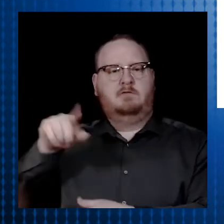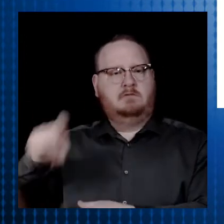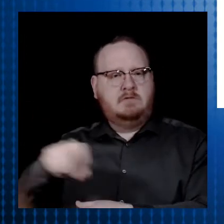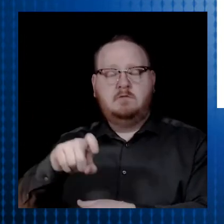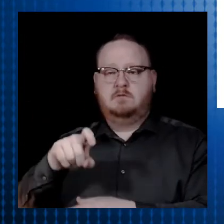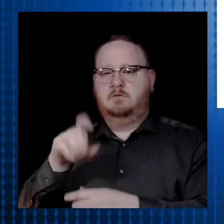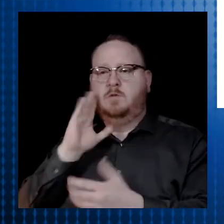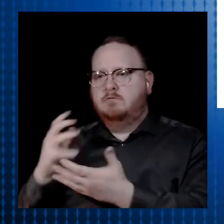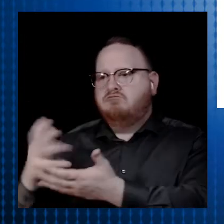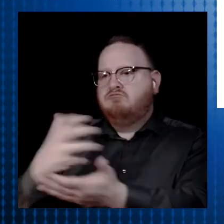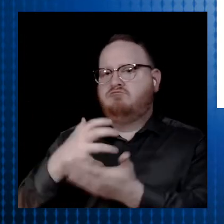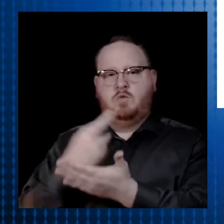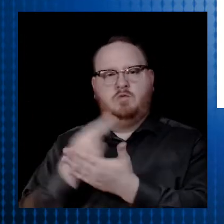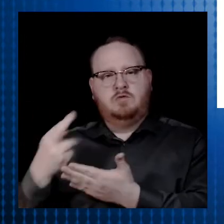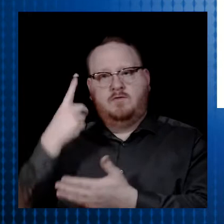herself,